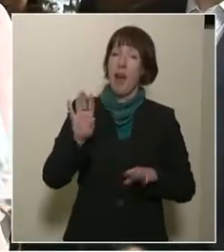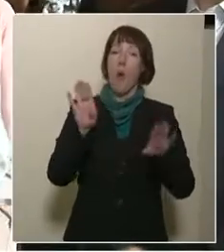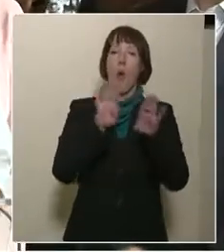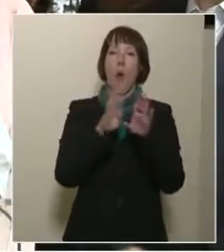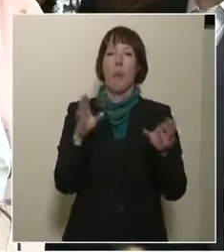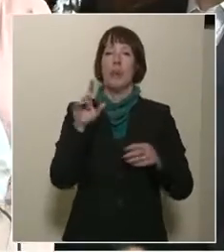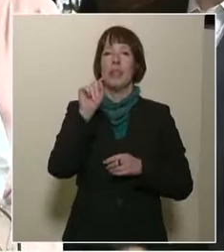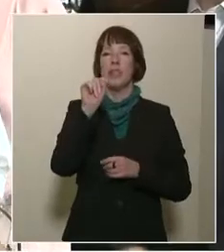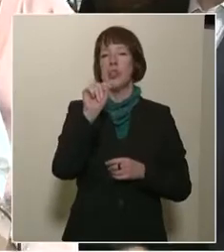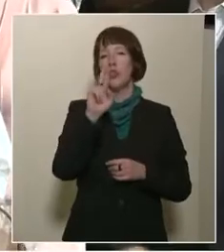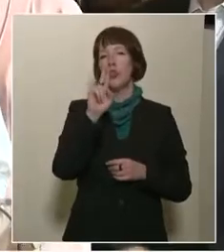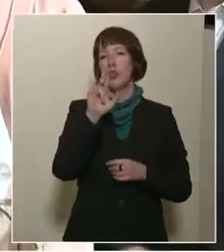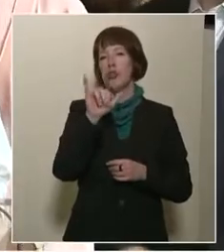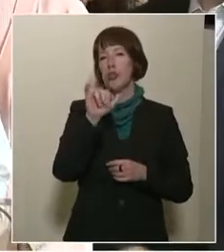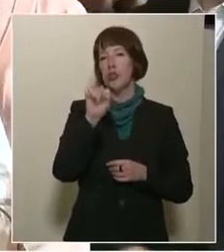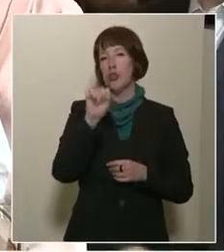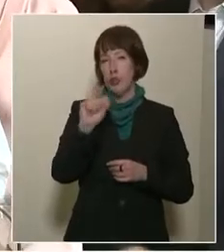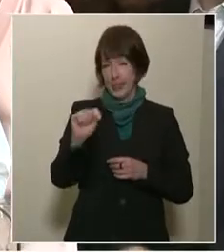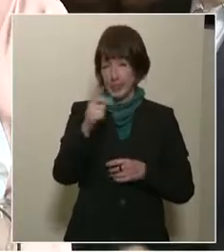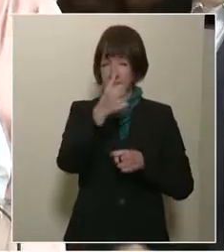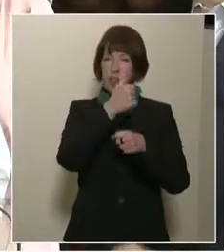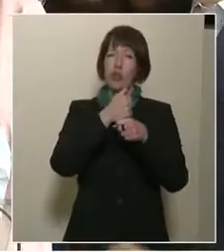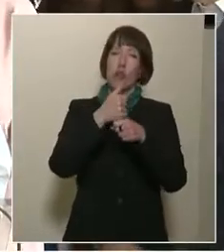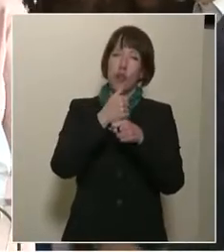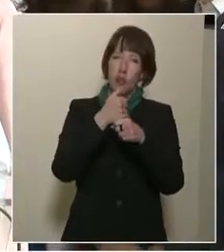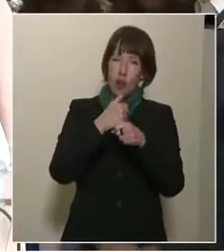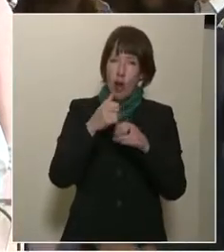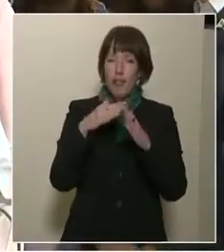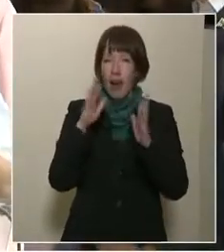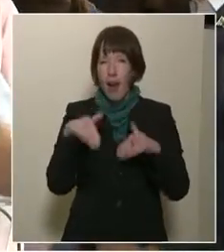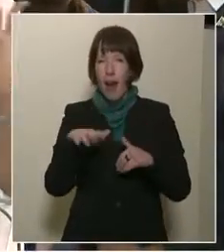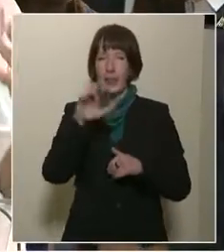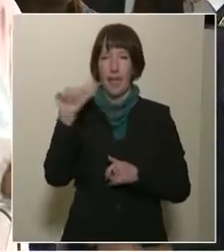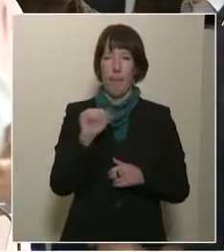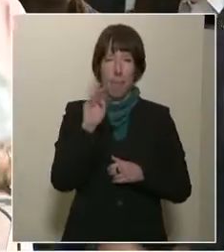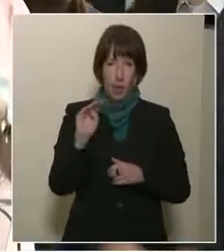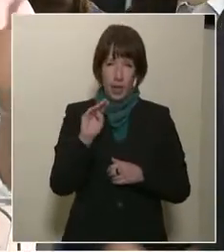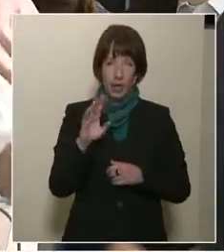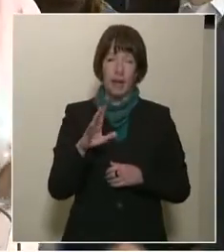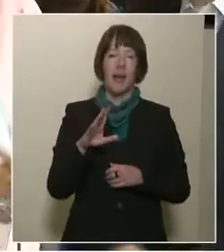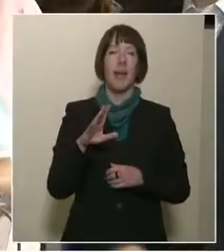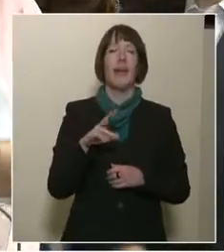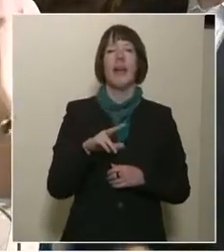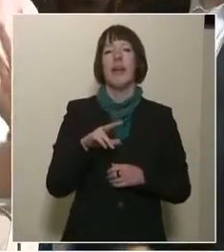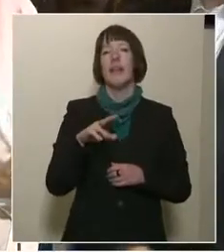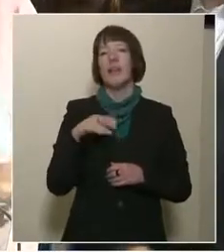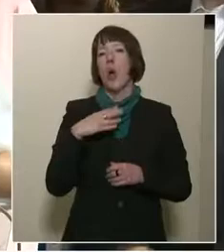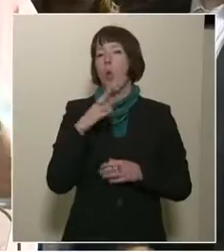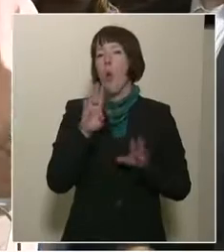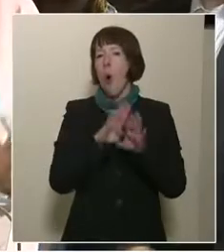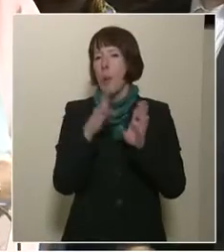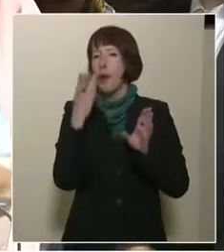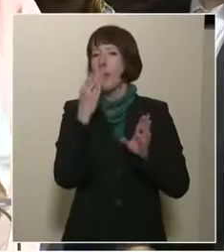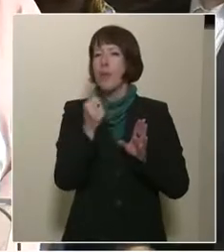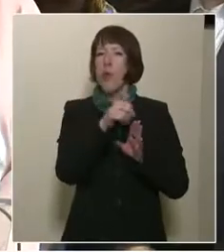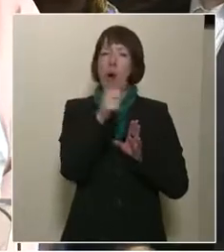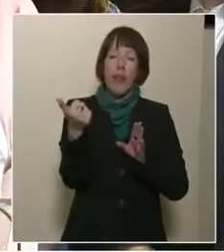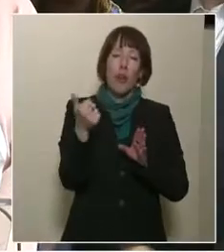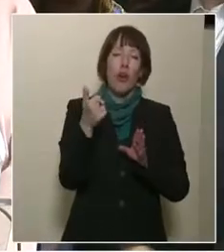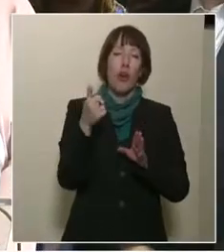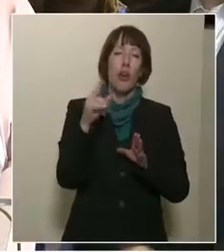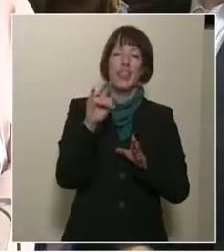Trist. It's a coffee house, bar, and lounge in Adams Morgan, and then we ended up opening several more locations: the Diner, Open